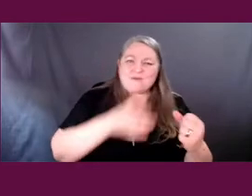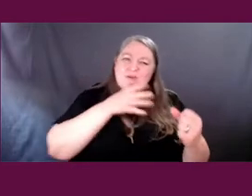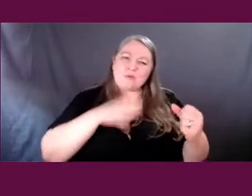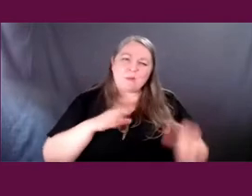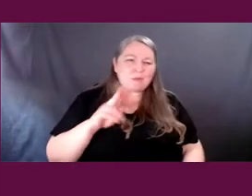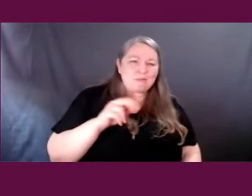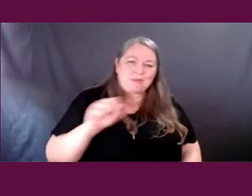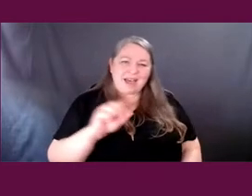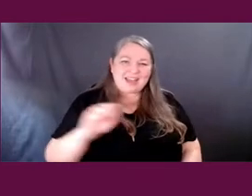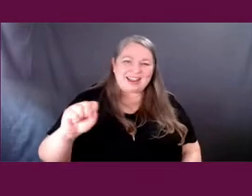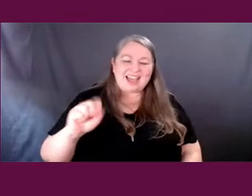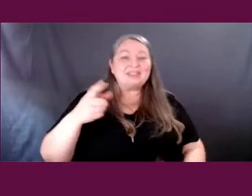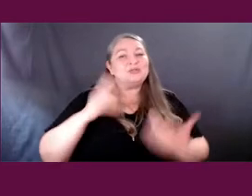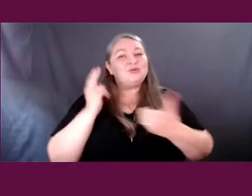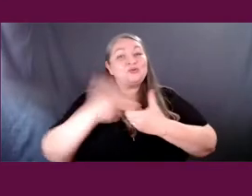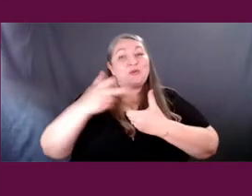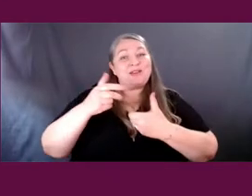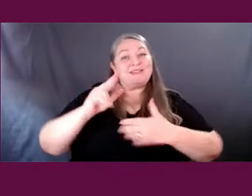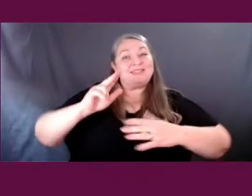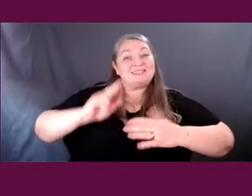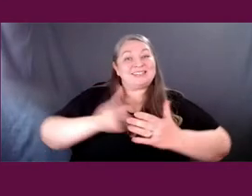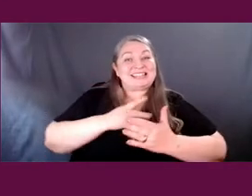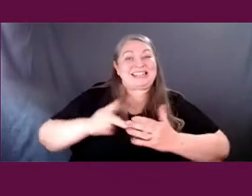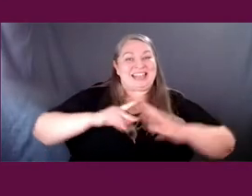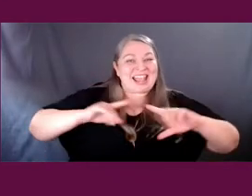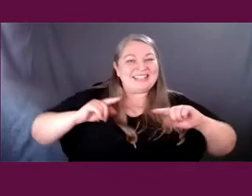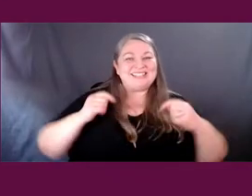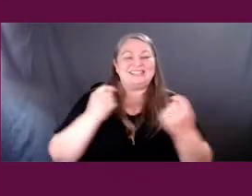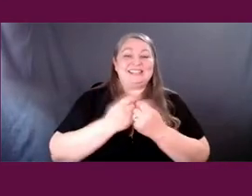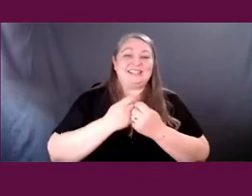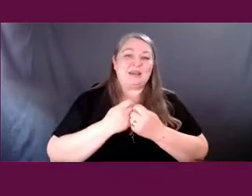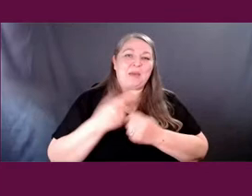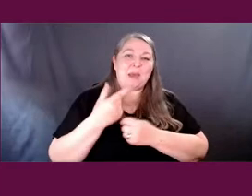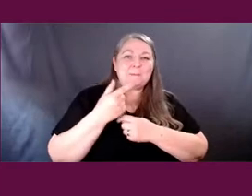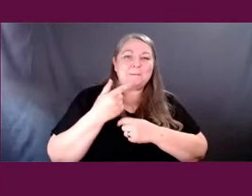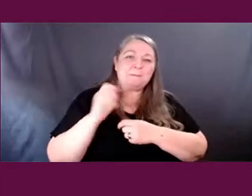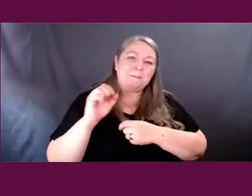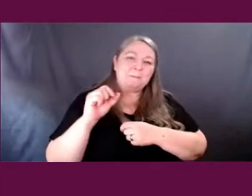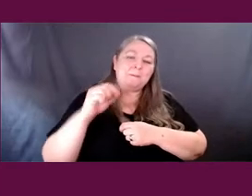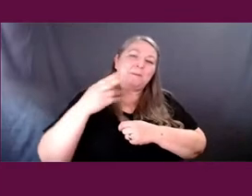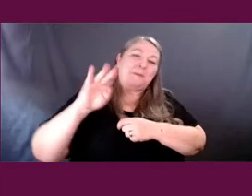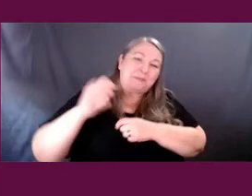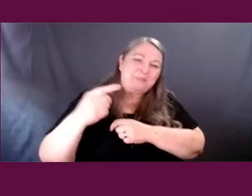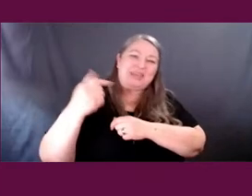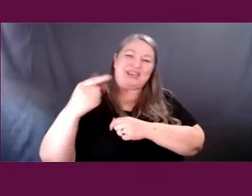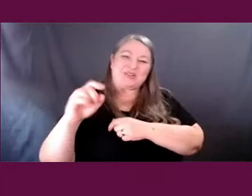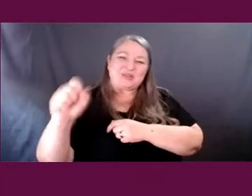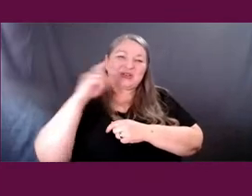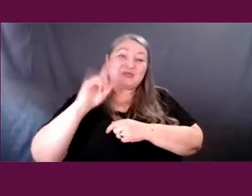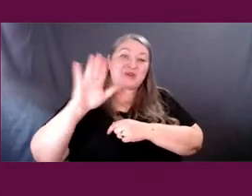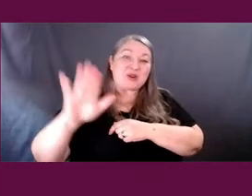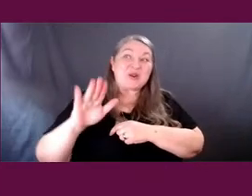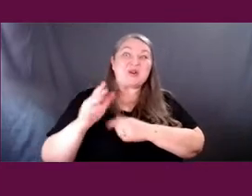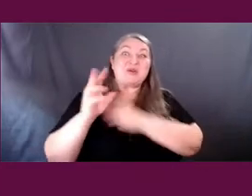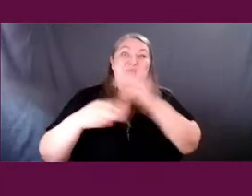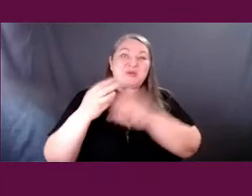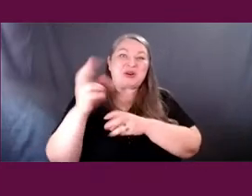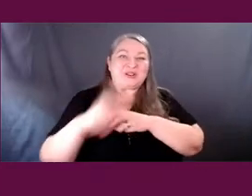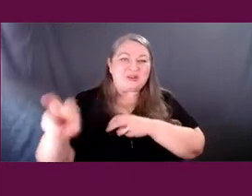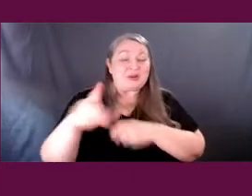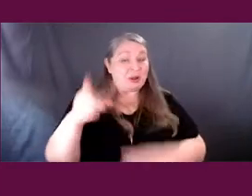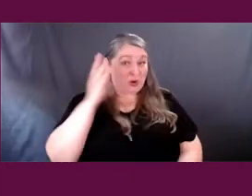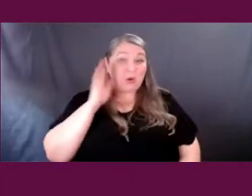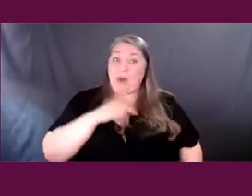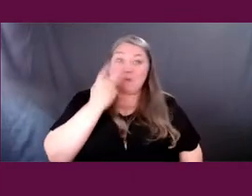backup dancer squad, the Big Girls, for her upcoming world tour. You know that I am tuning in.